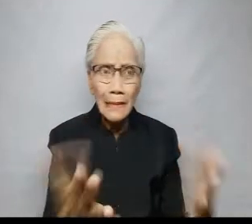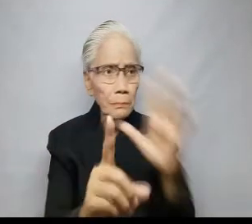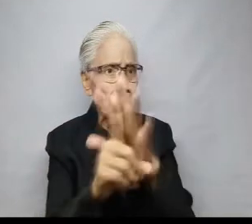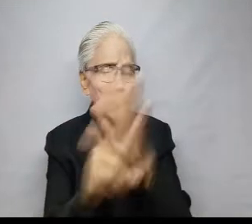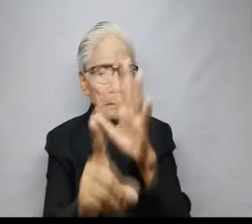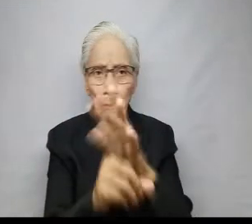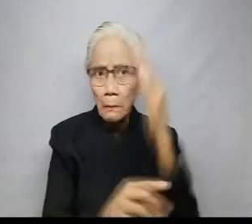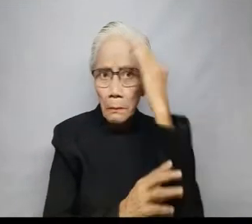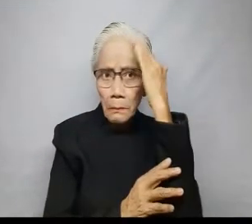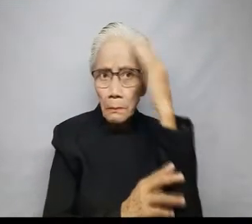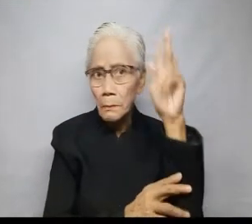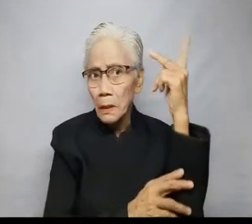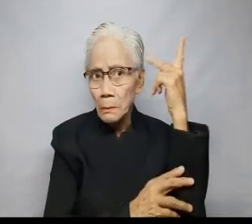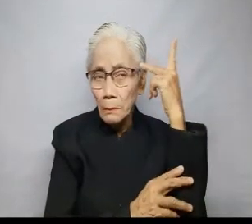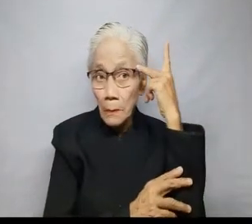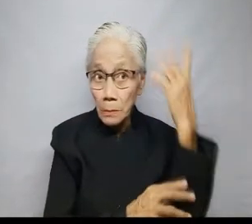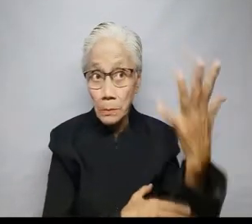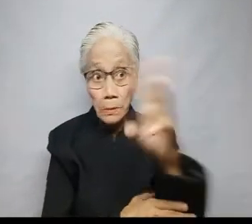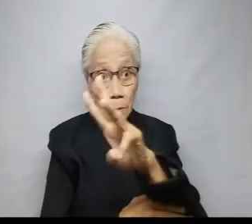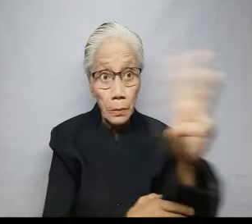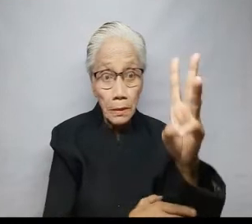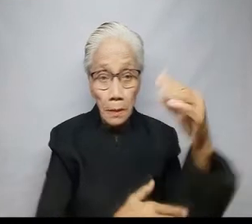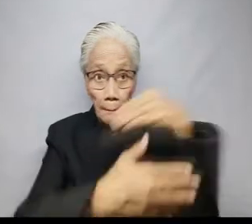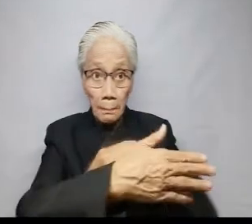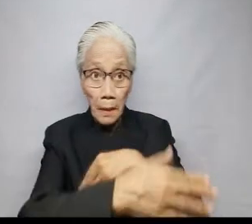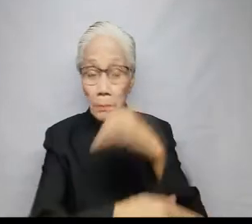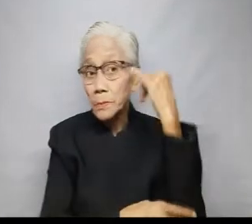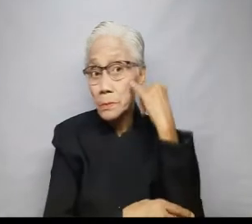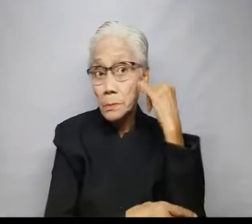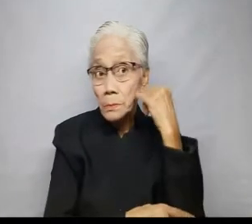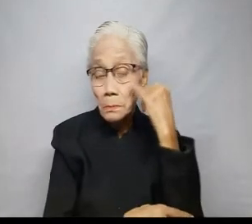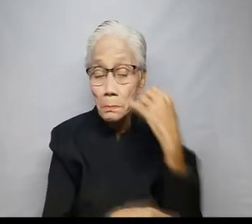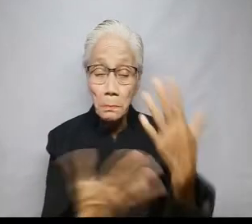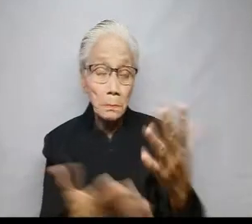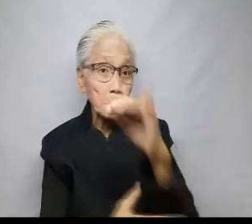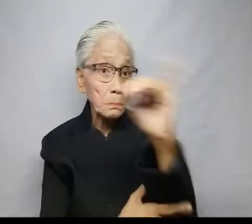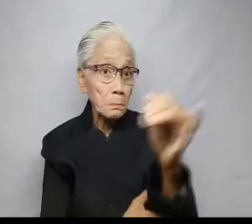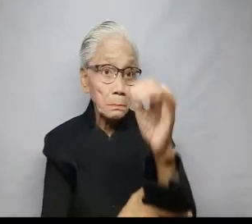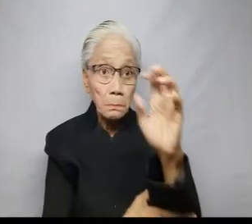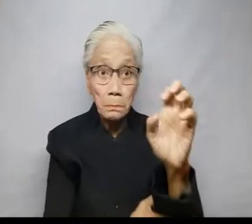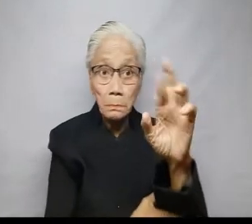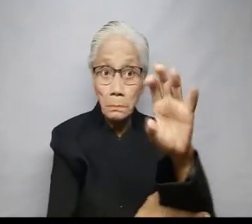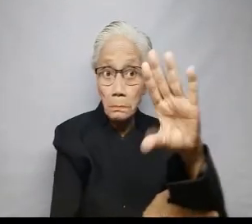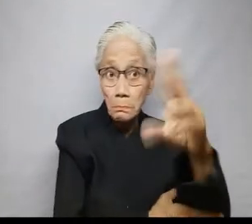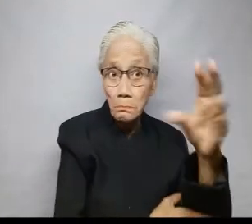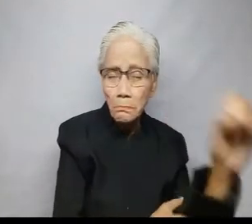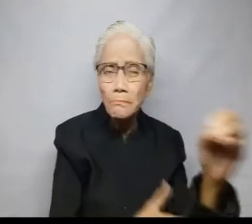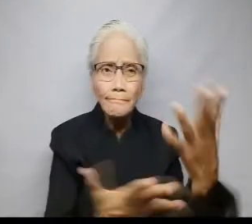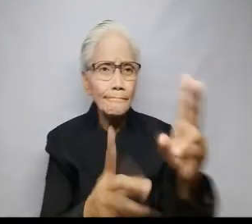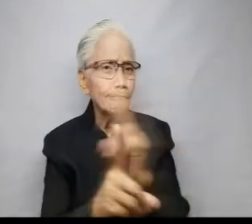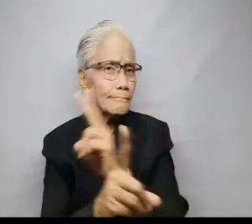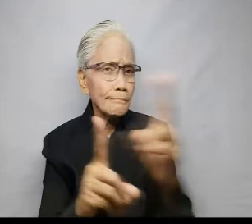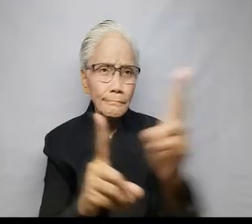is popularly known in political circles as the West Bank. Joshua and the walls of Jericho is one of the most